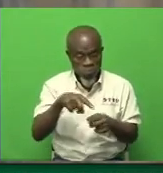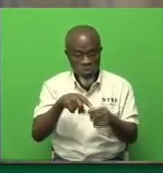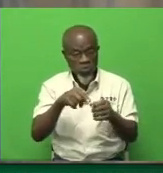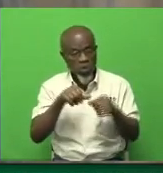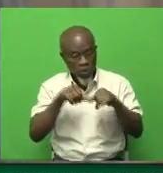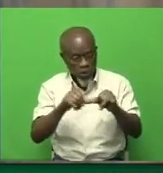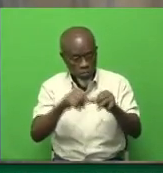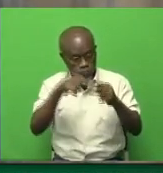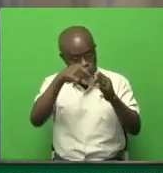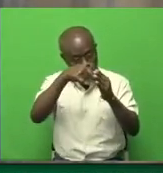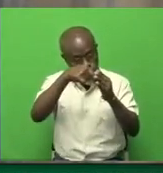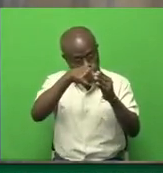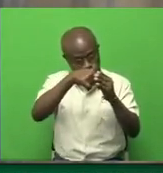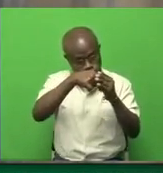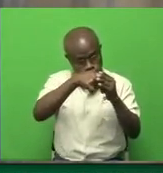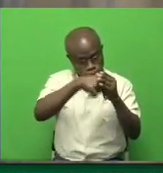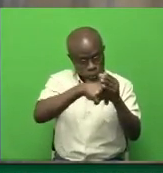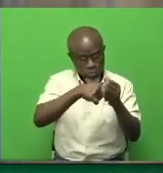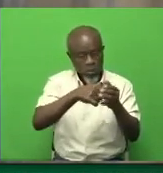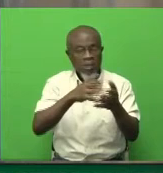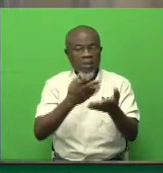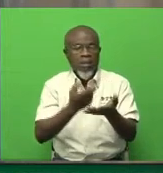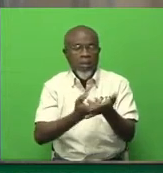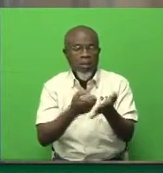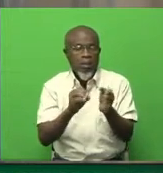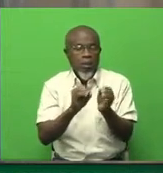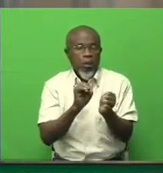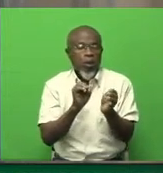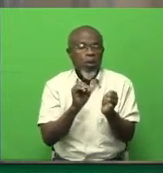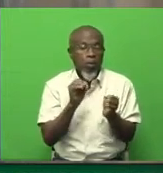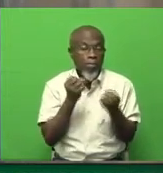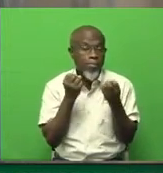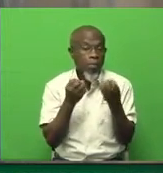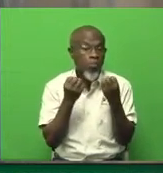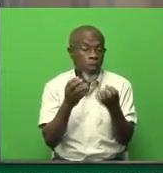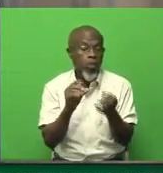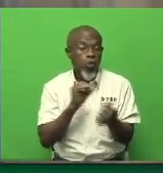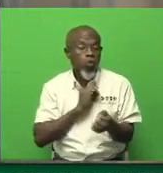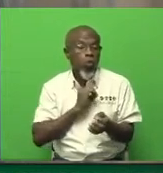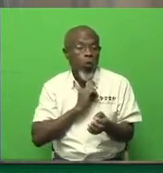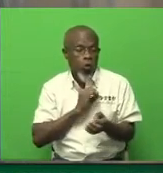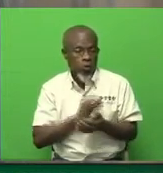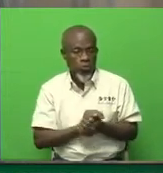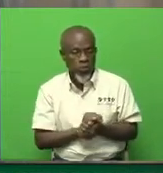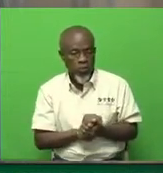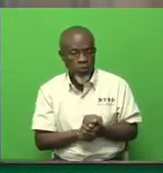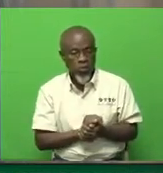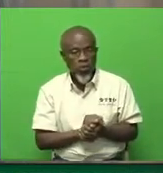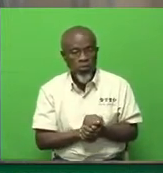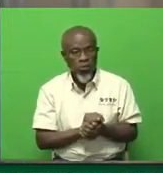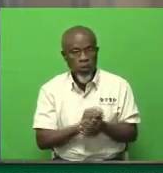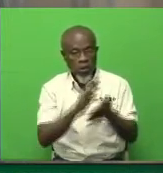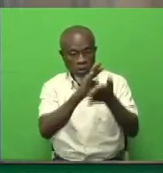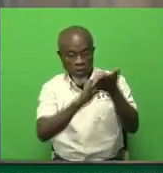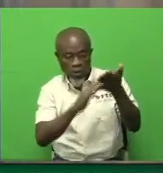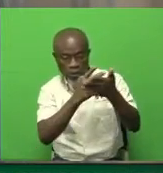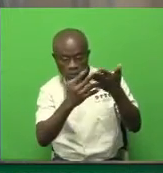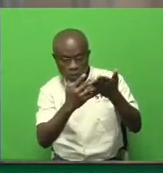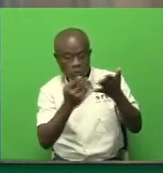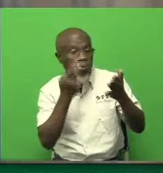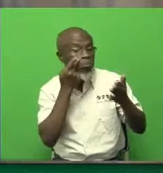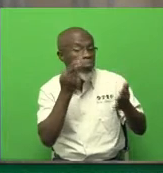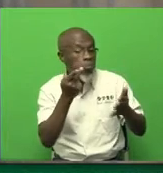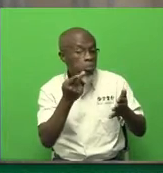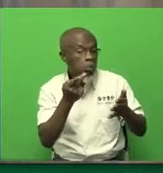country and I quote based on the current borrowing and repayment schedule we expect no